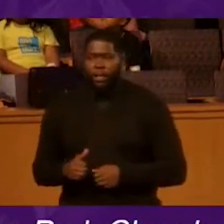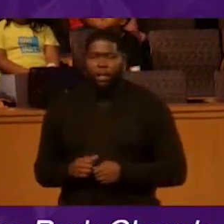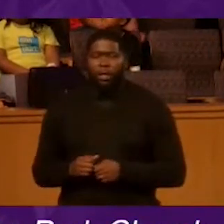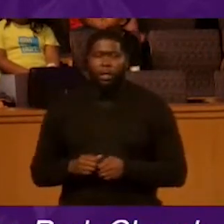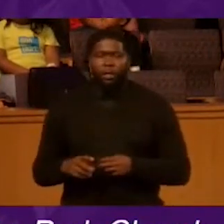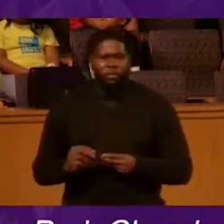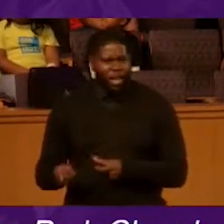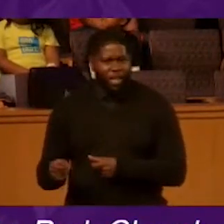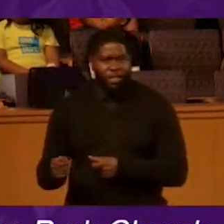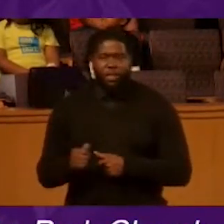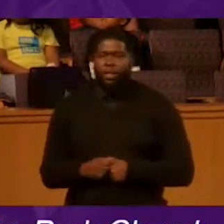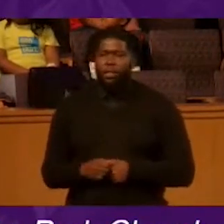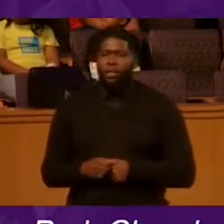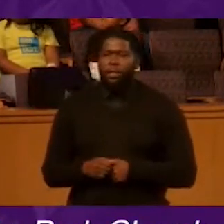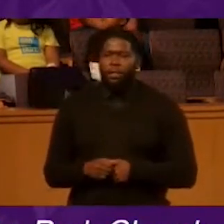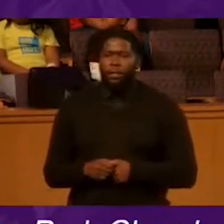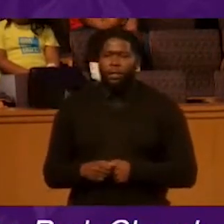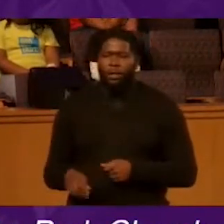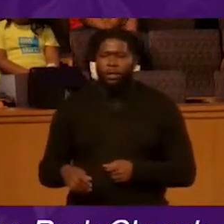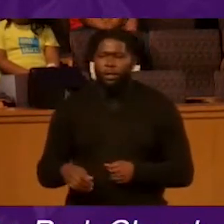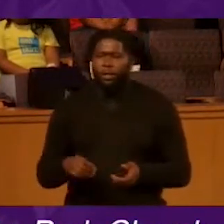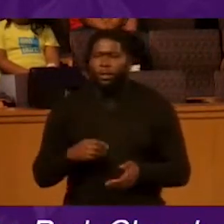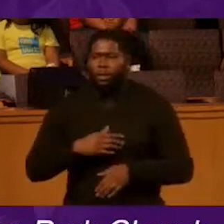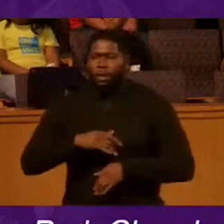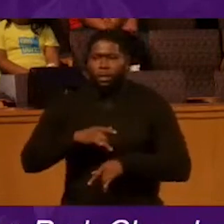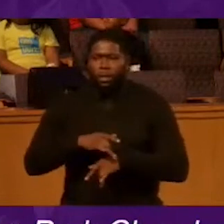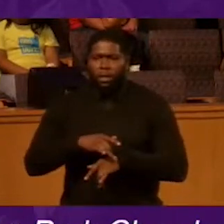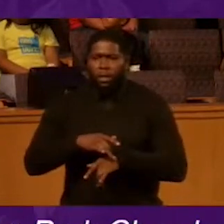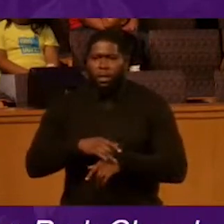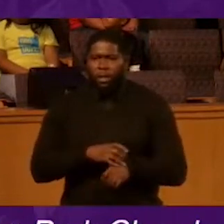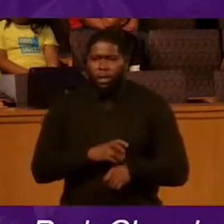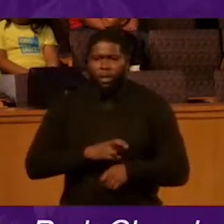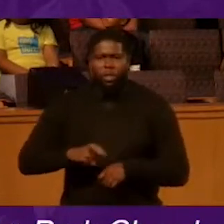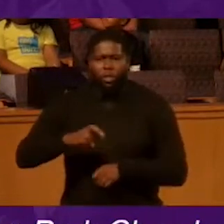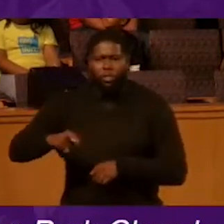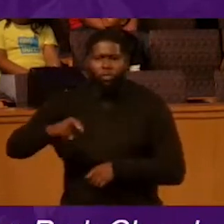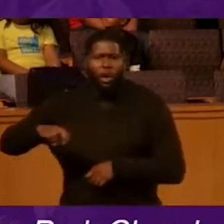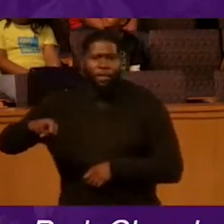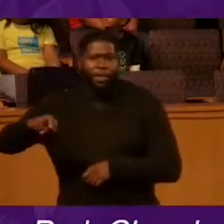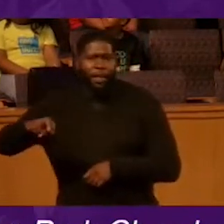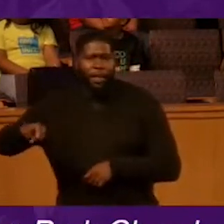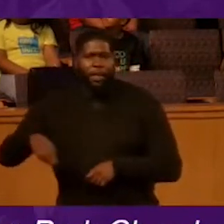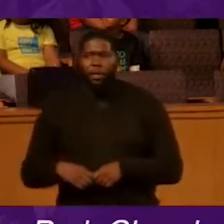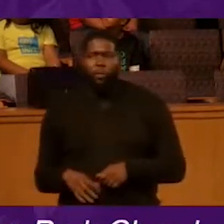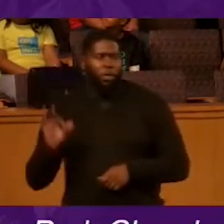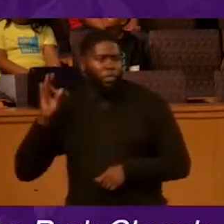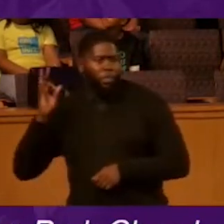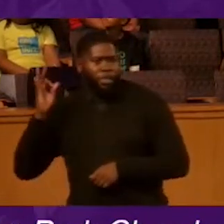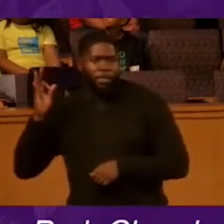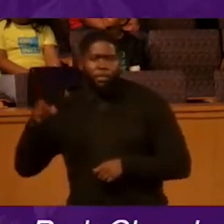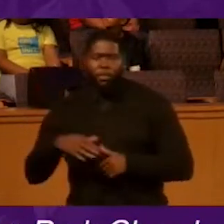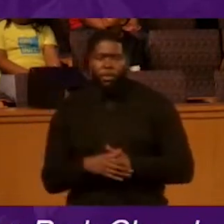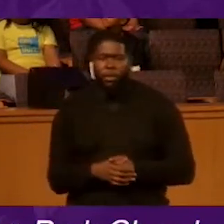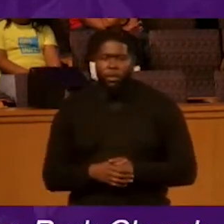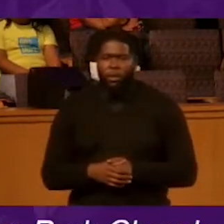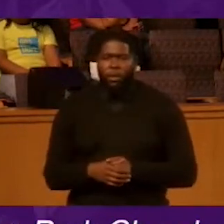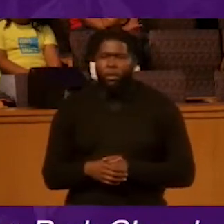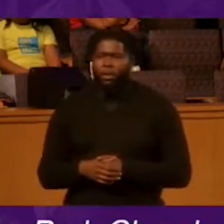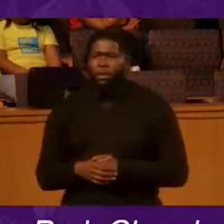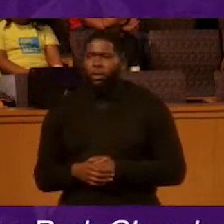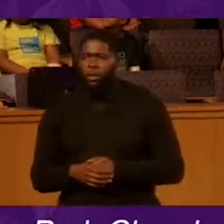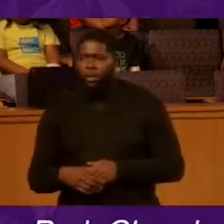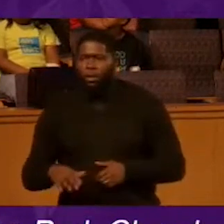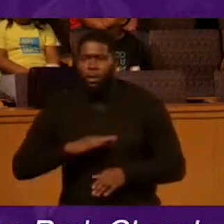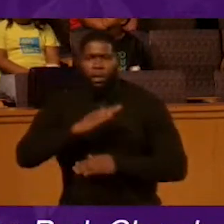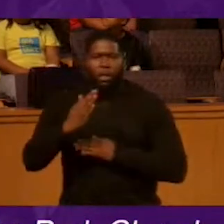blink. Getting used to the empty nest and traveling with Bishop and just accomplishing a